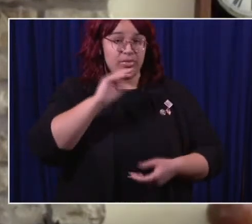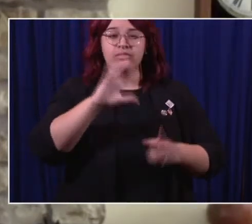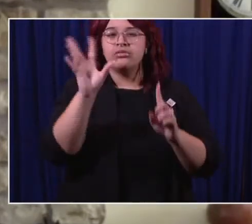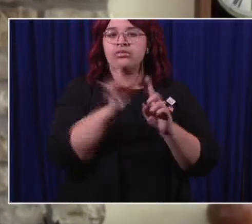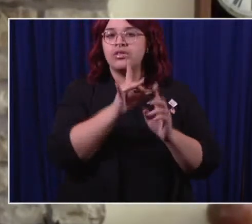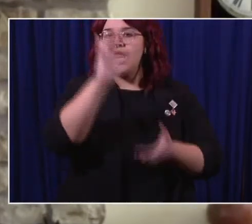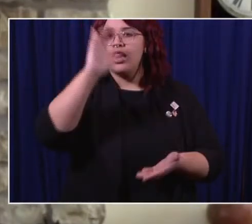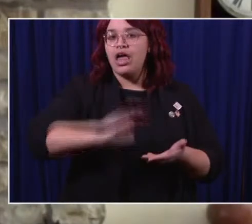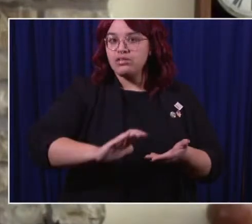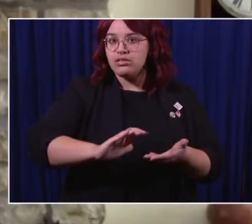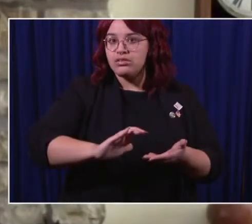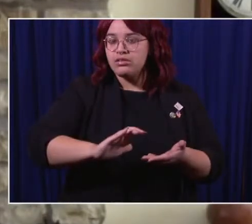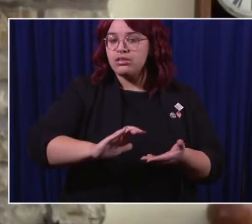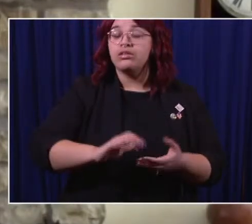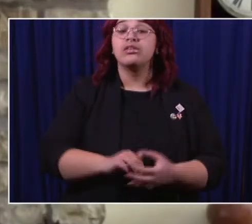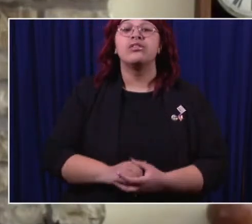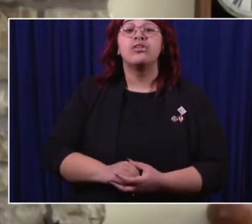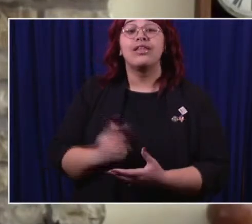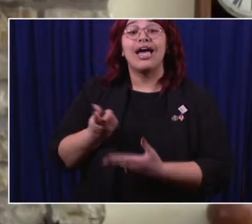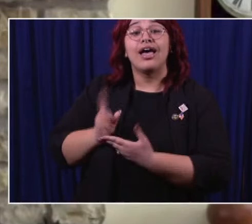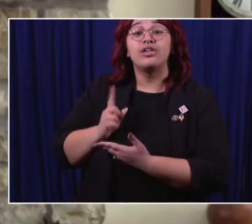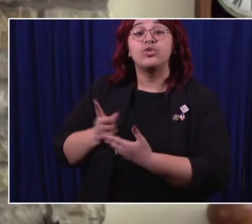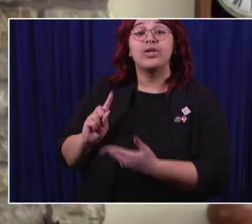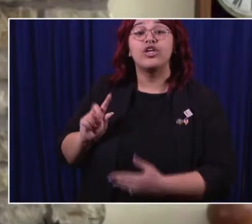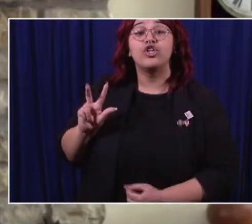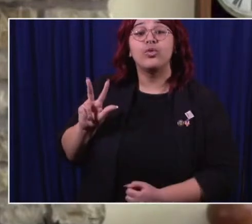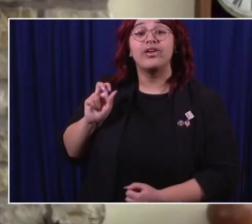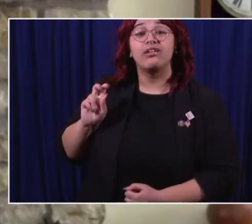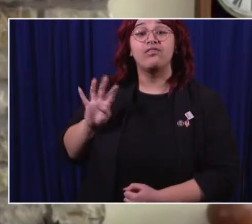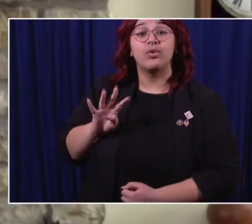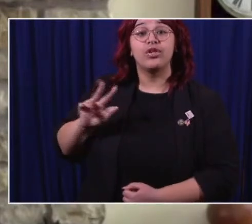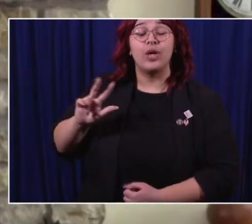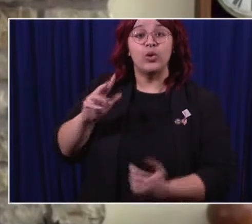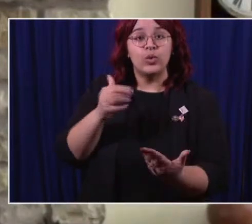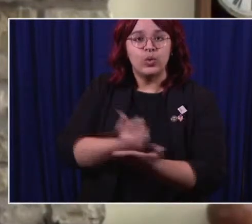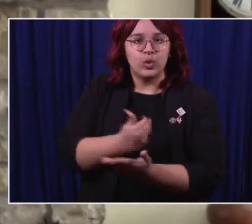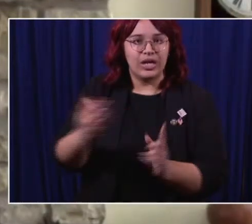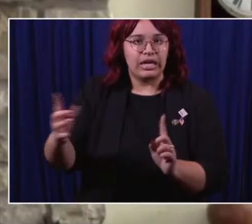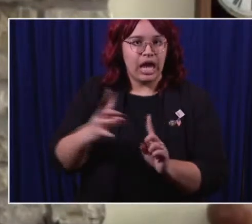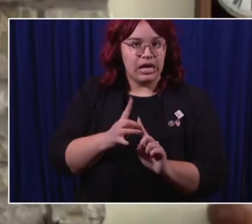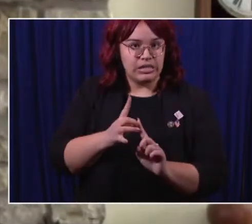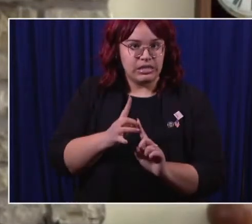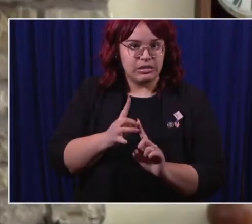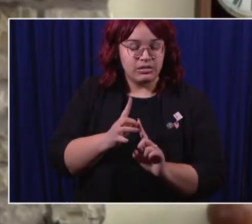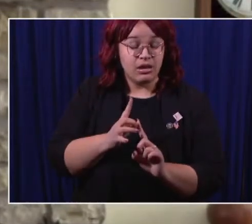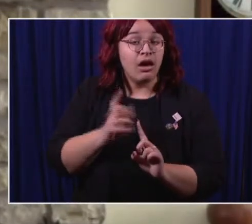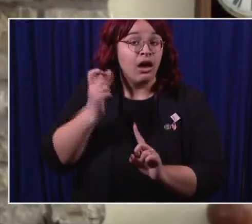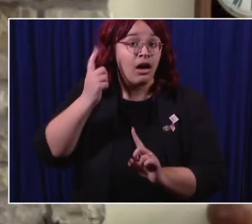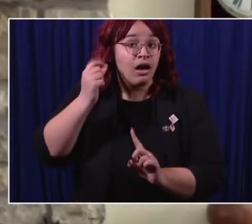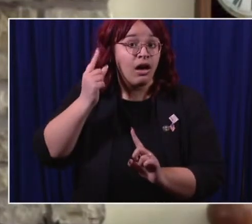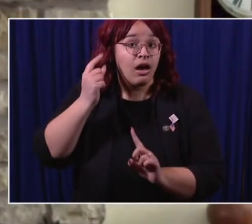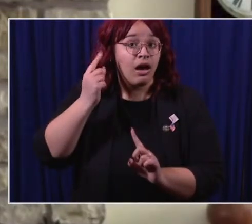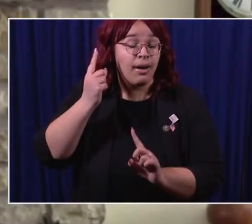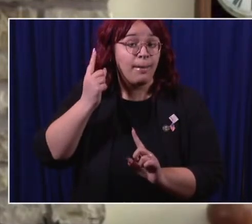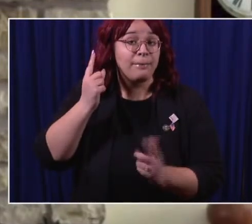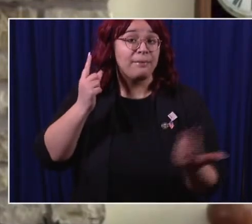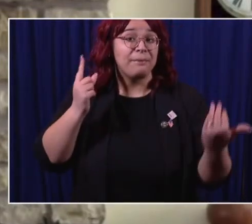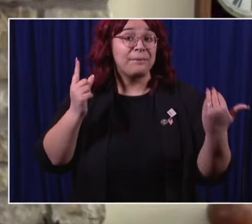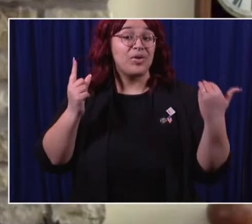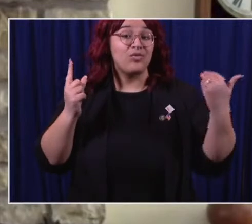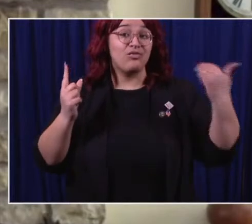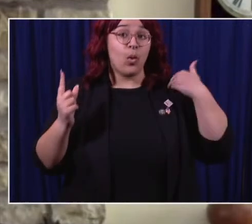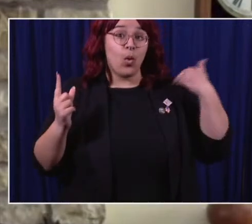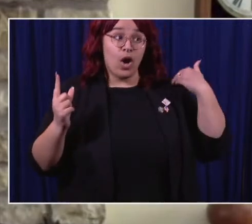facilities reported 343 new cases. That compares, and it's